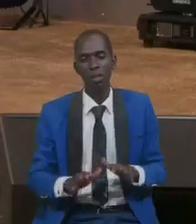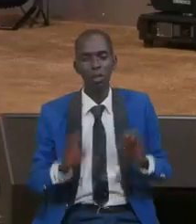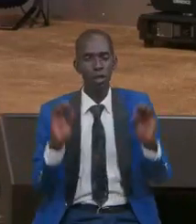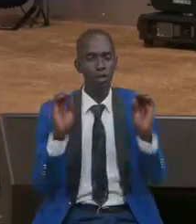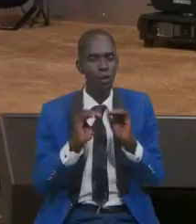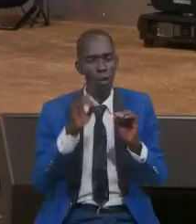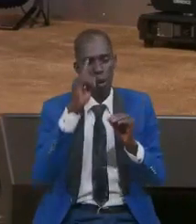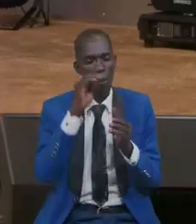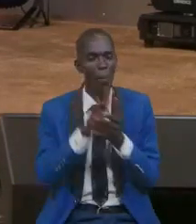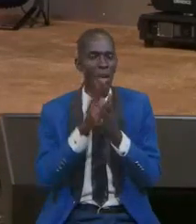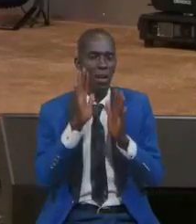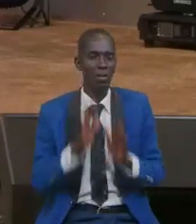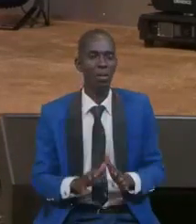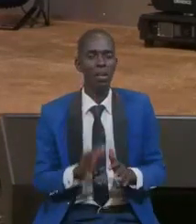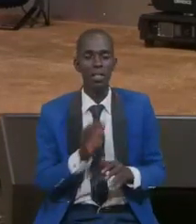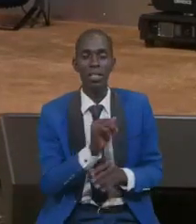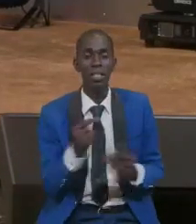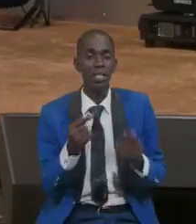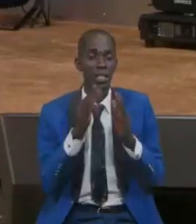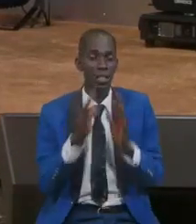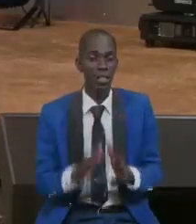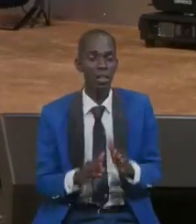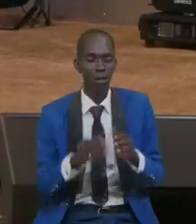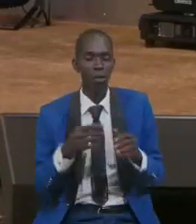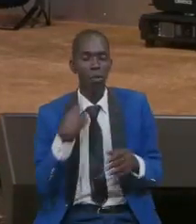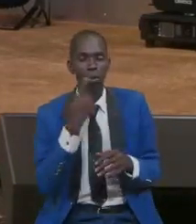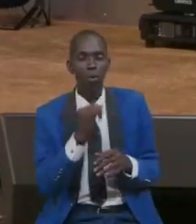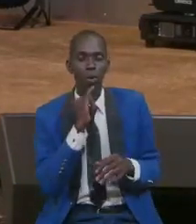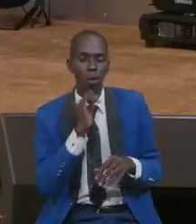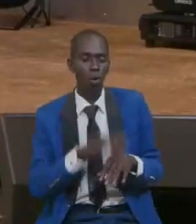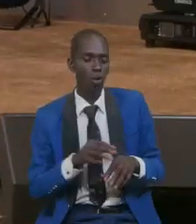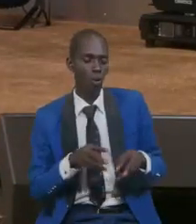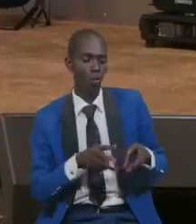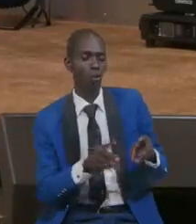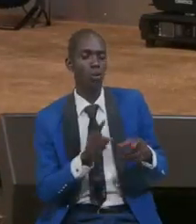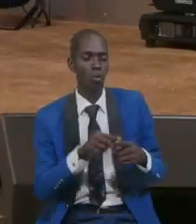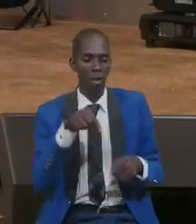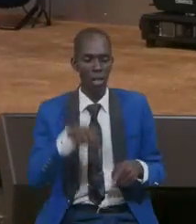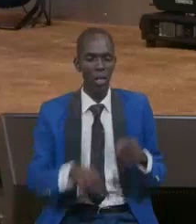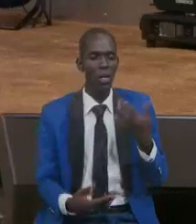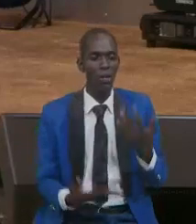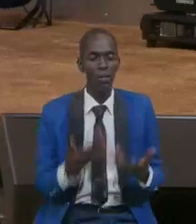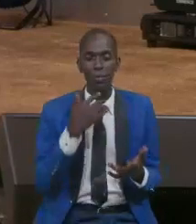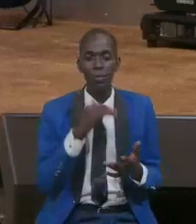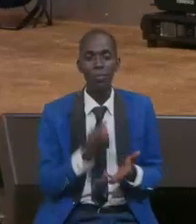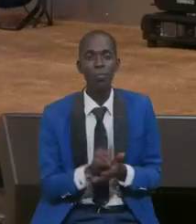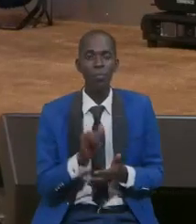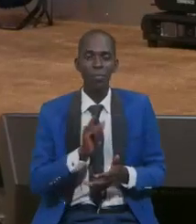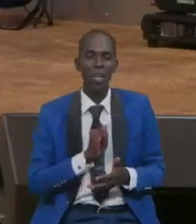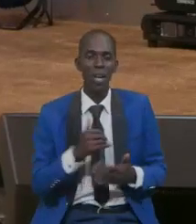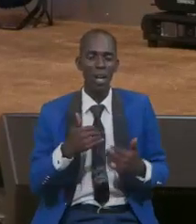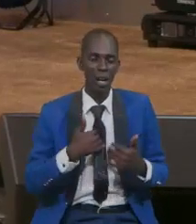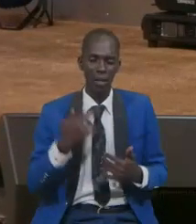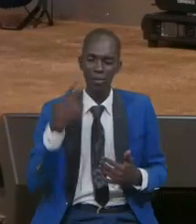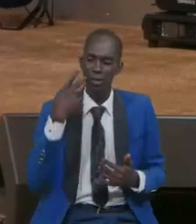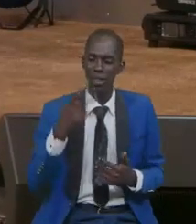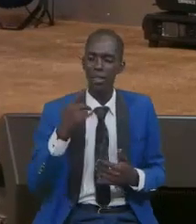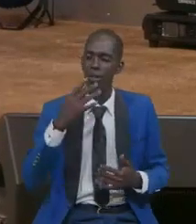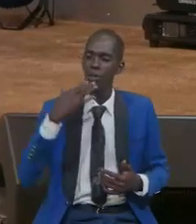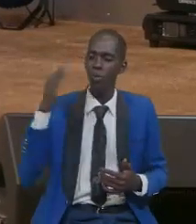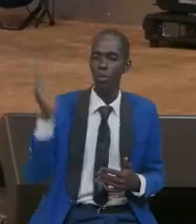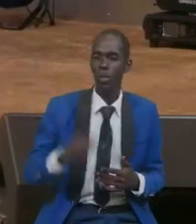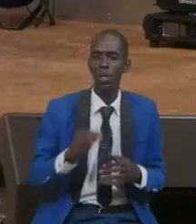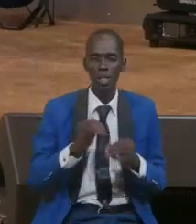sinner on his way to hell if you don't repent. I have seen the wicked in great power, in great